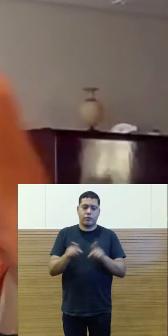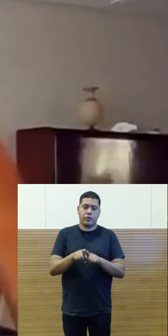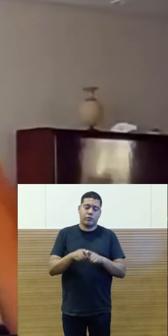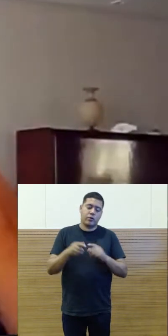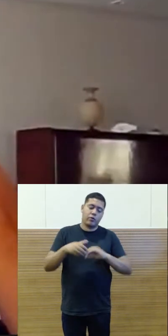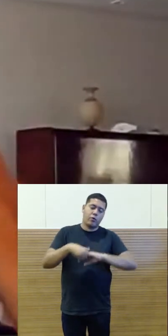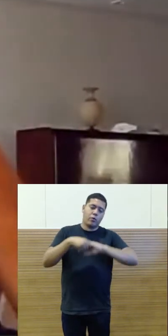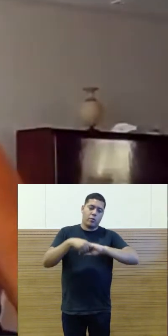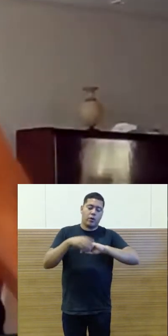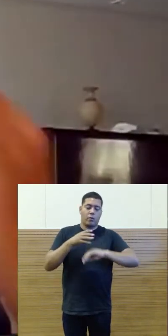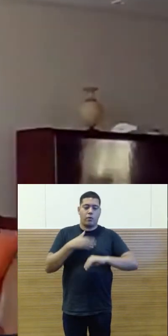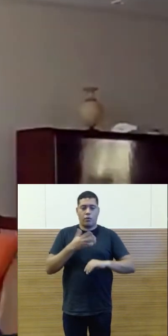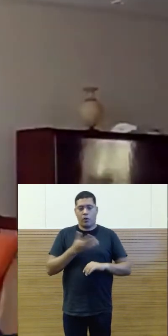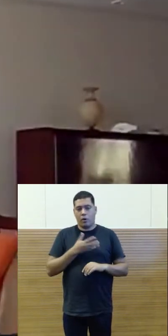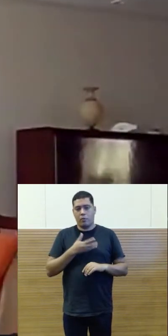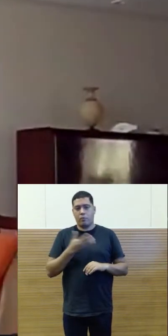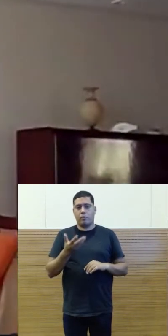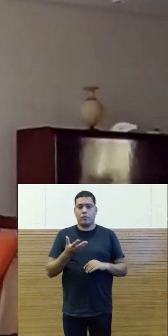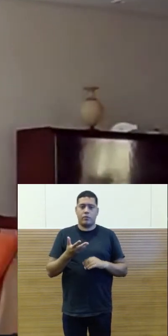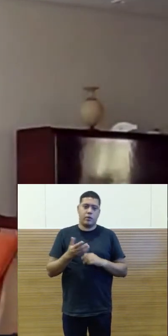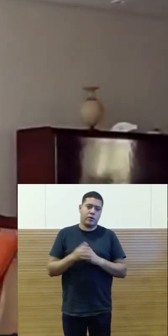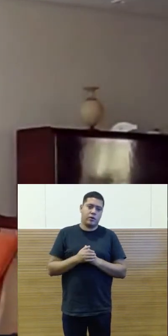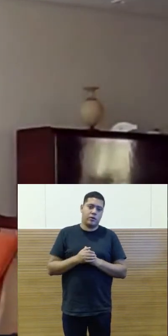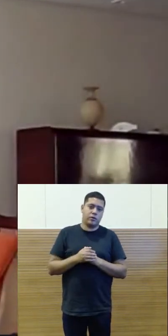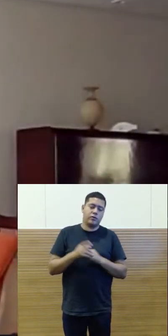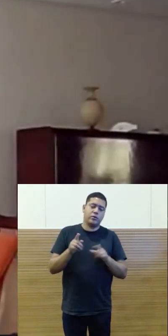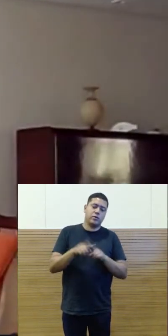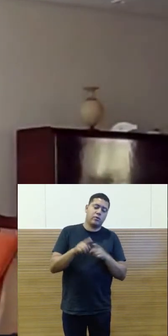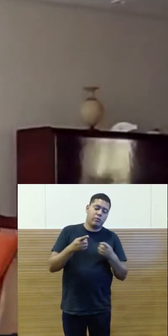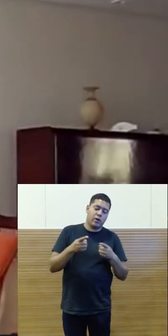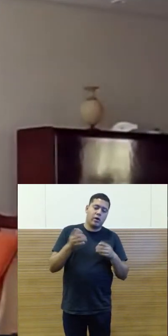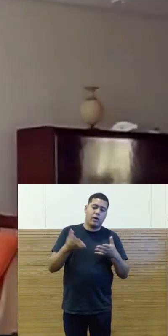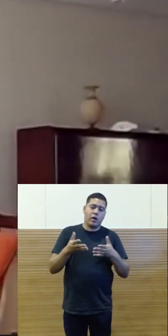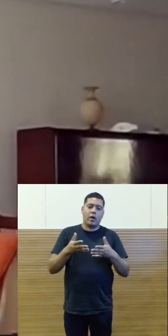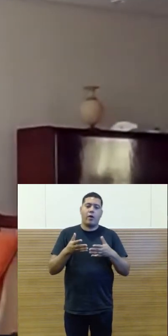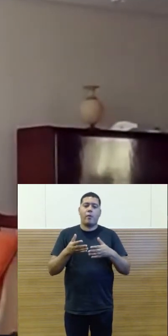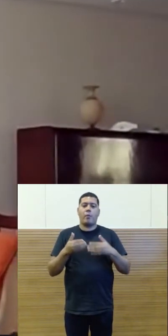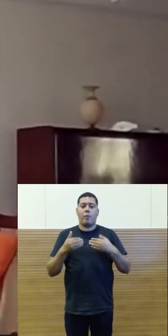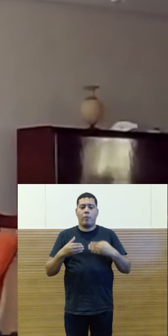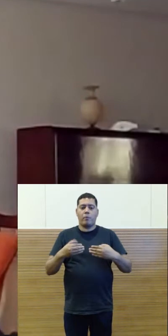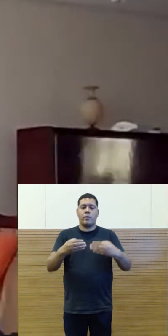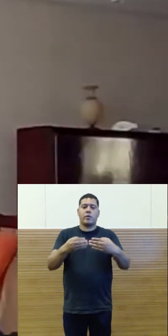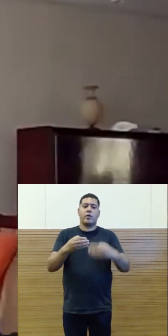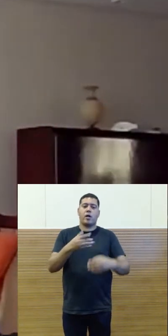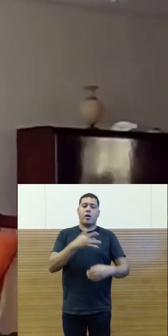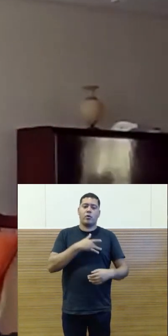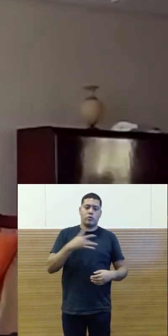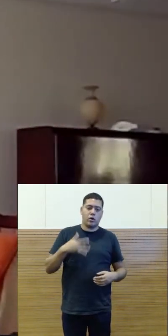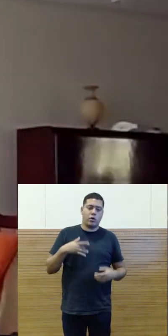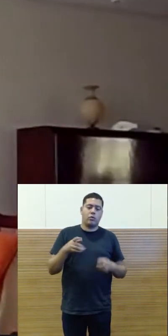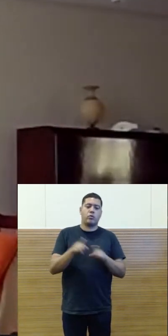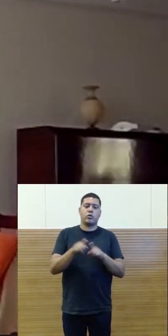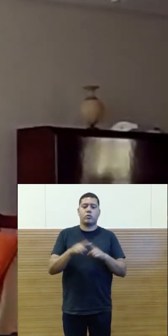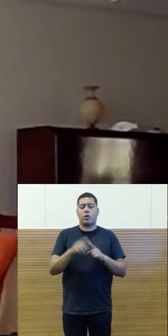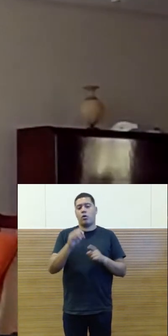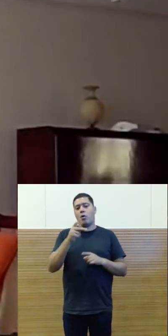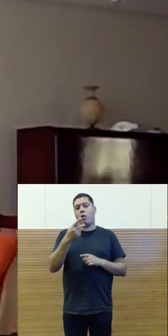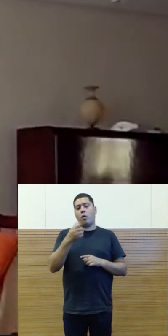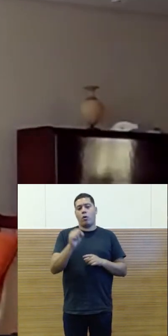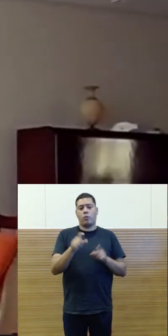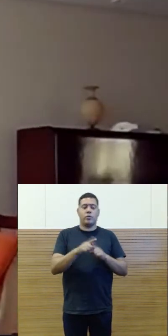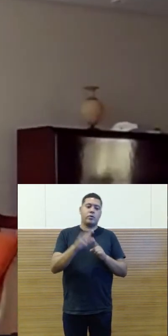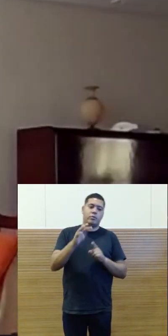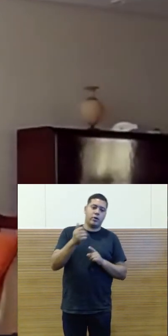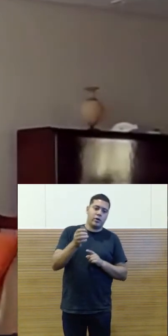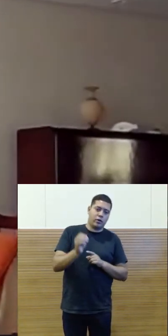you. I'd like to greet my colleagues Gisele and our colleagues from the Ministry of Health and our colleague from